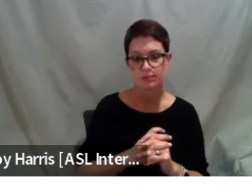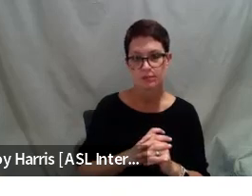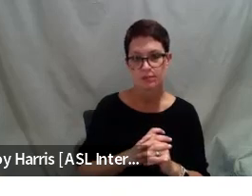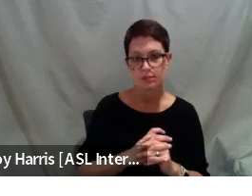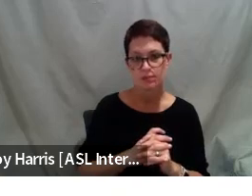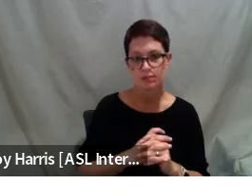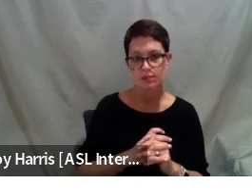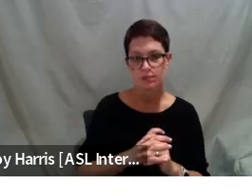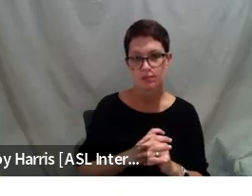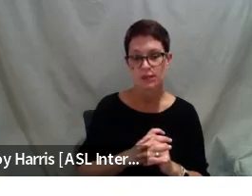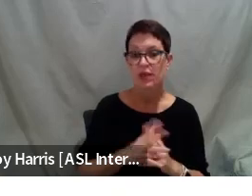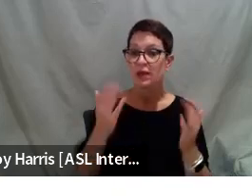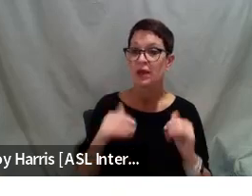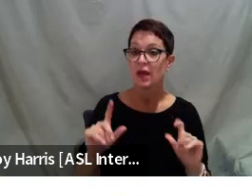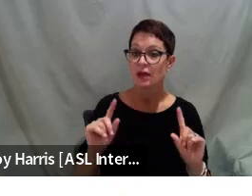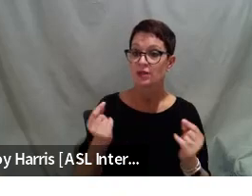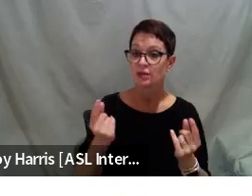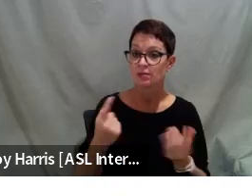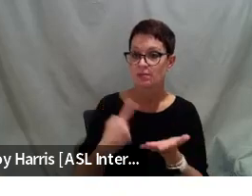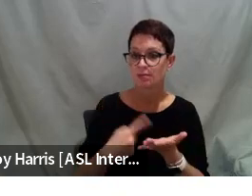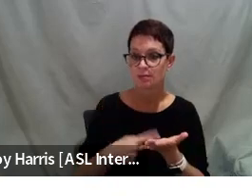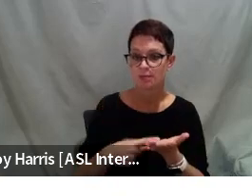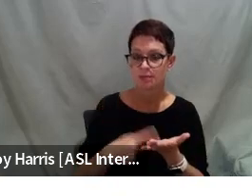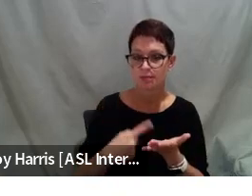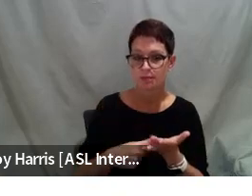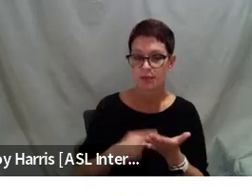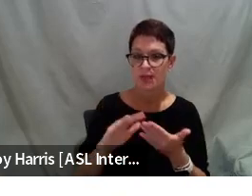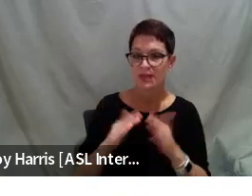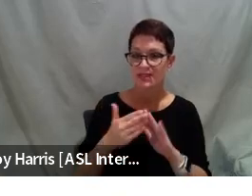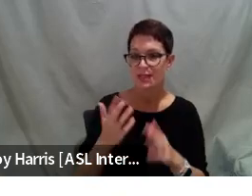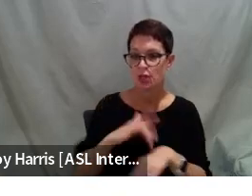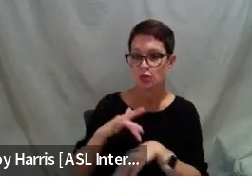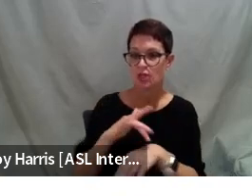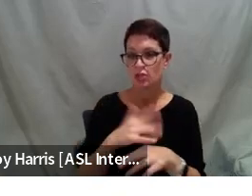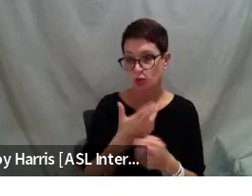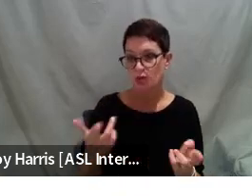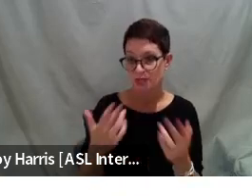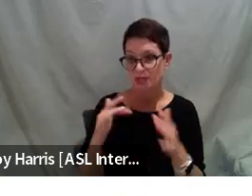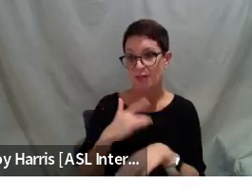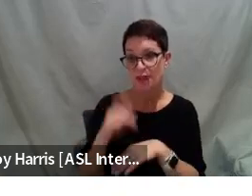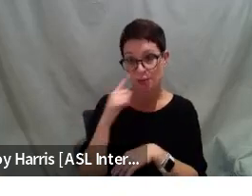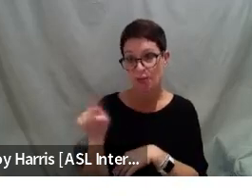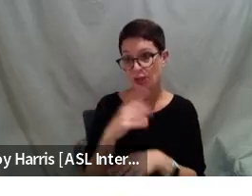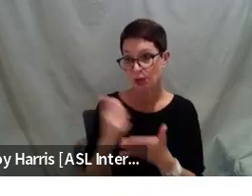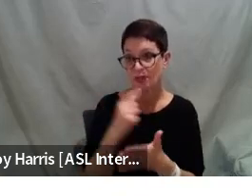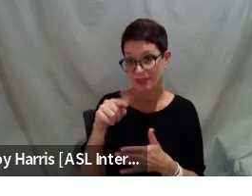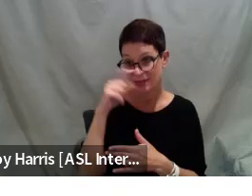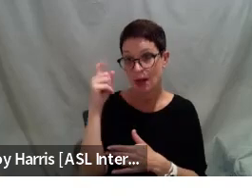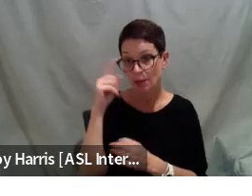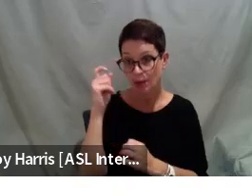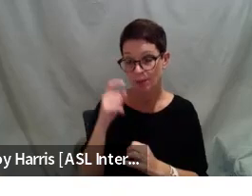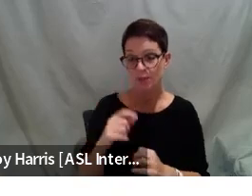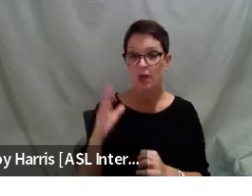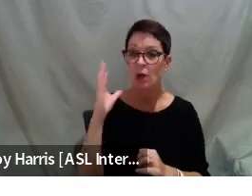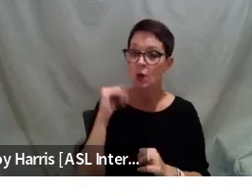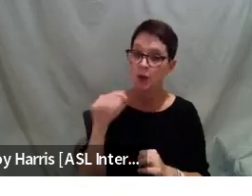And so next we are going to talk about some city resources that are available to you this summer, and we hope